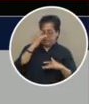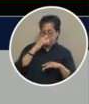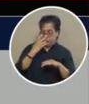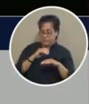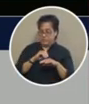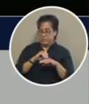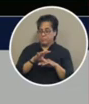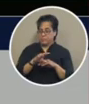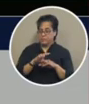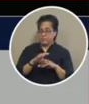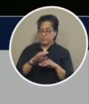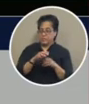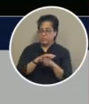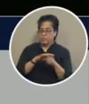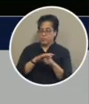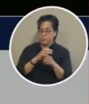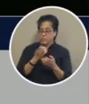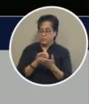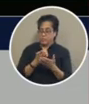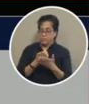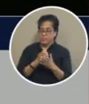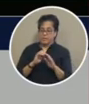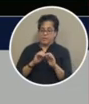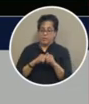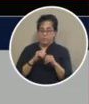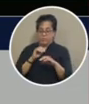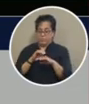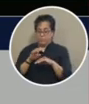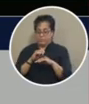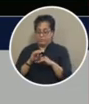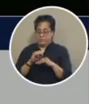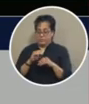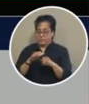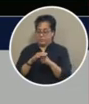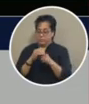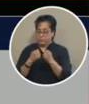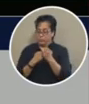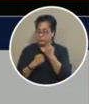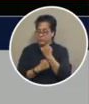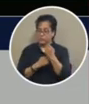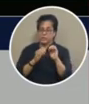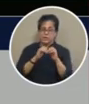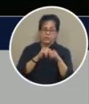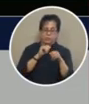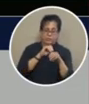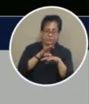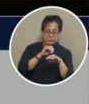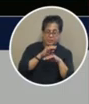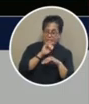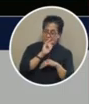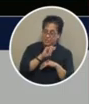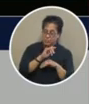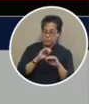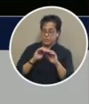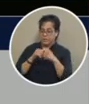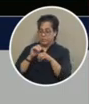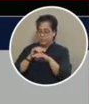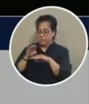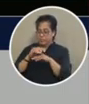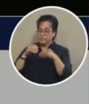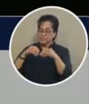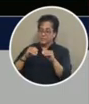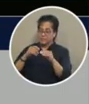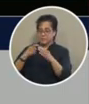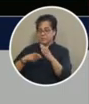impact our local economy, how it's impacting the bridges, how it's impacting the airport, how it's impacting sales